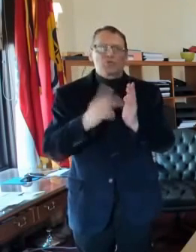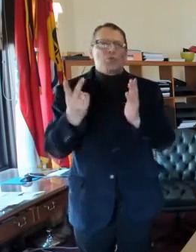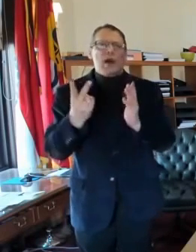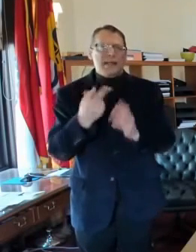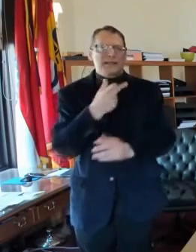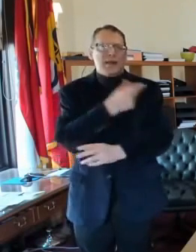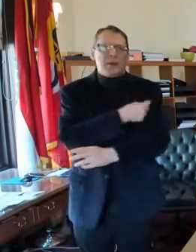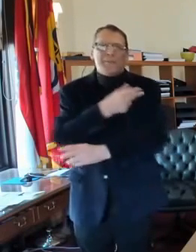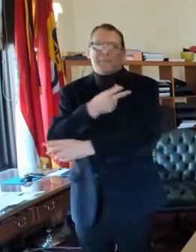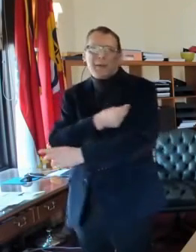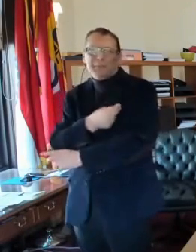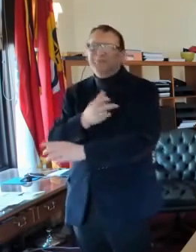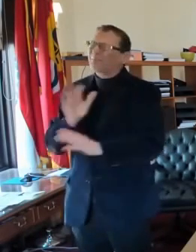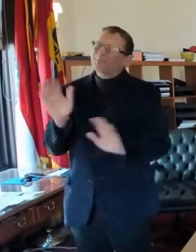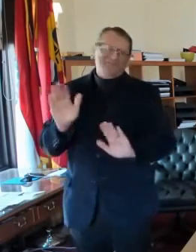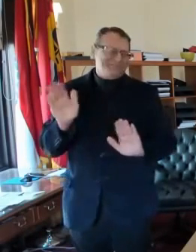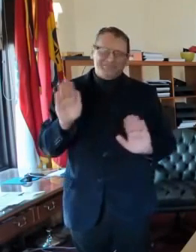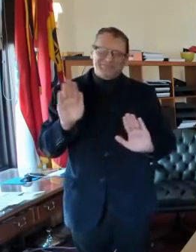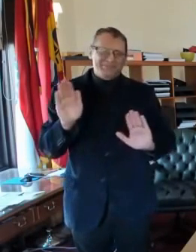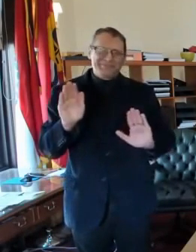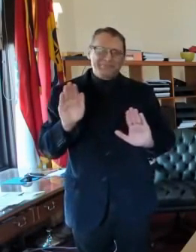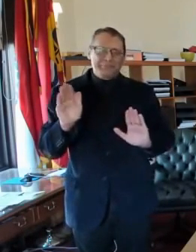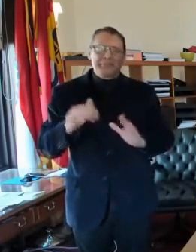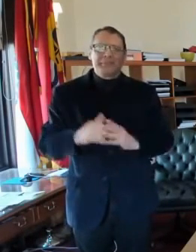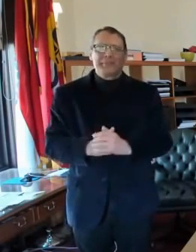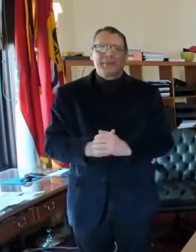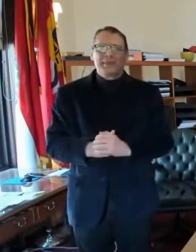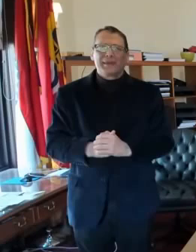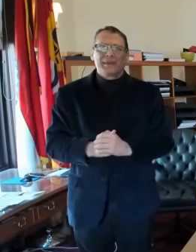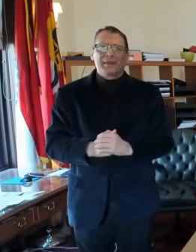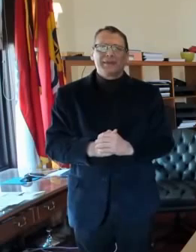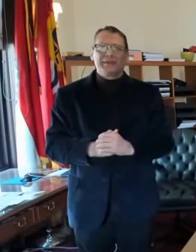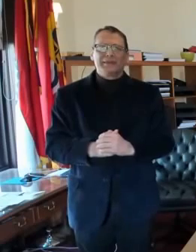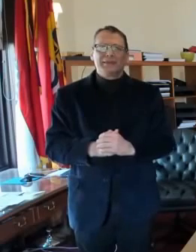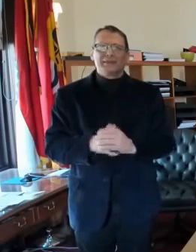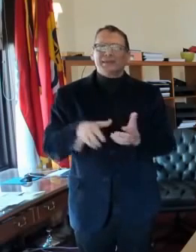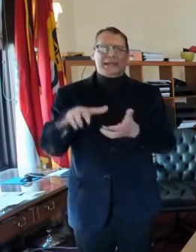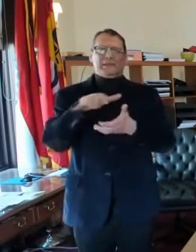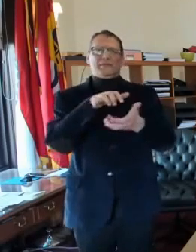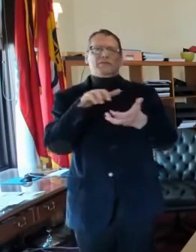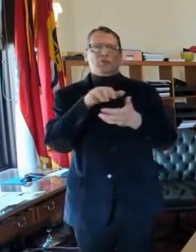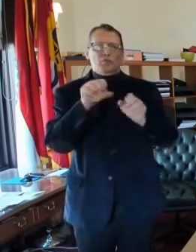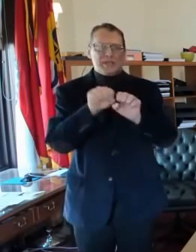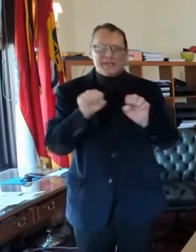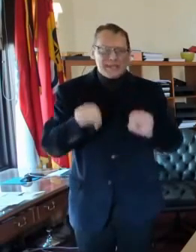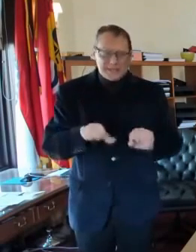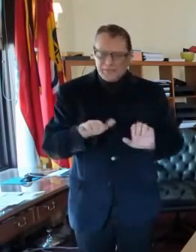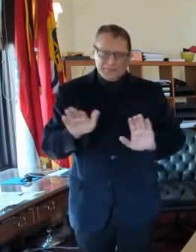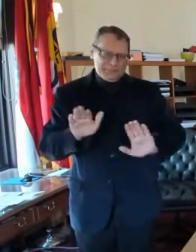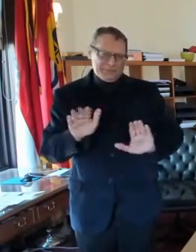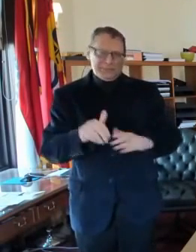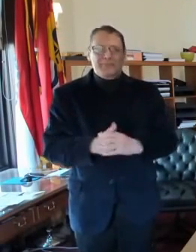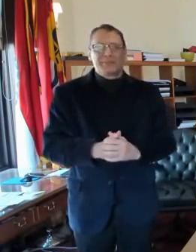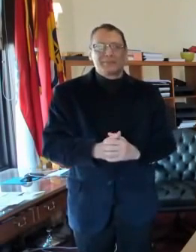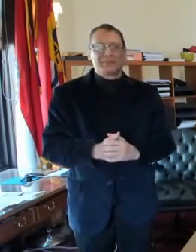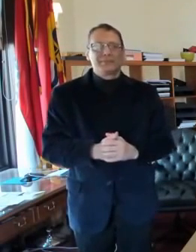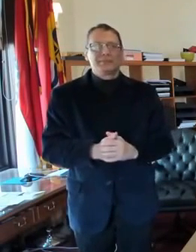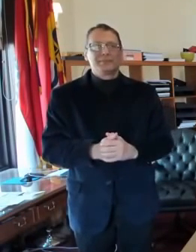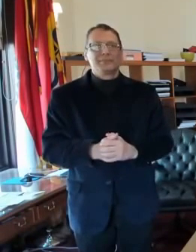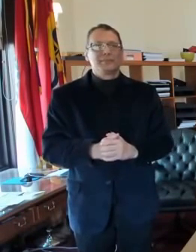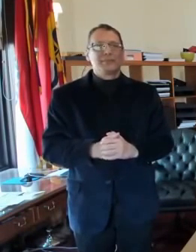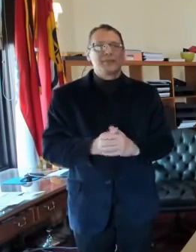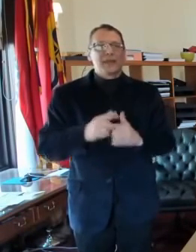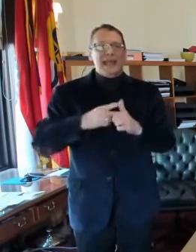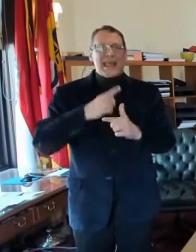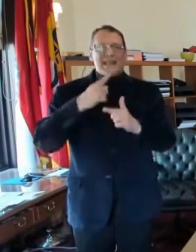will really you know, confuse the system, and you know,